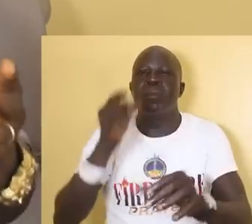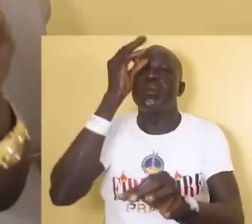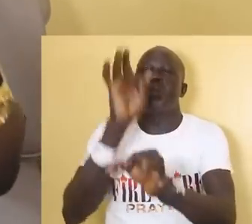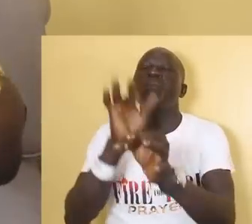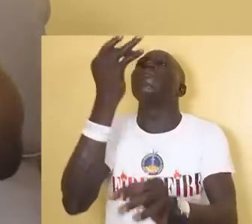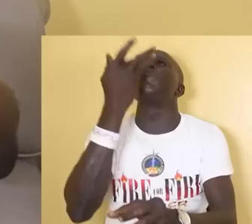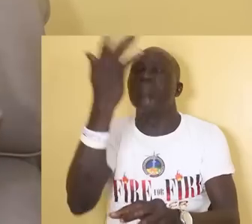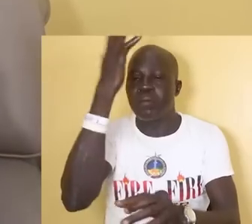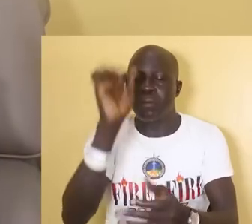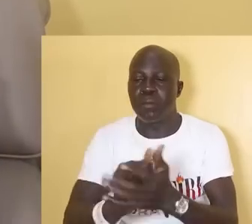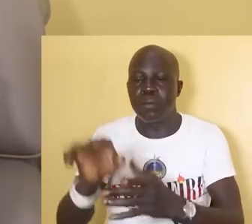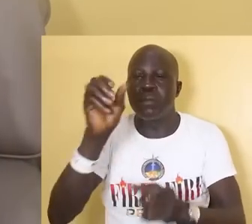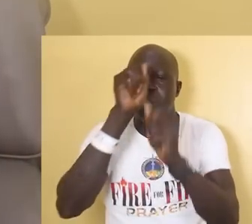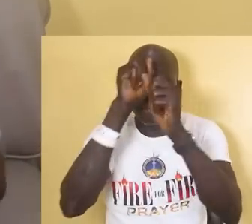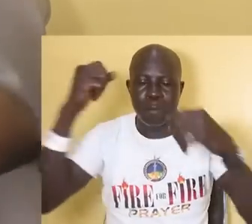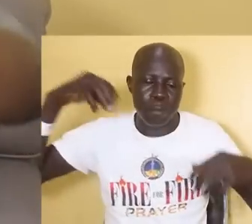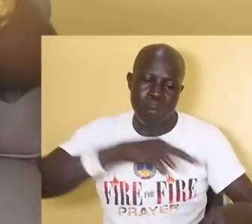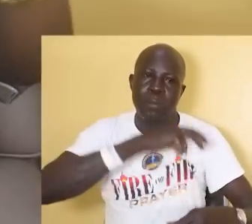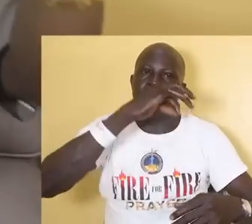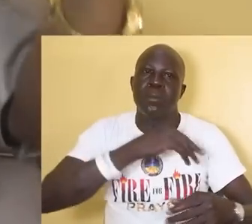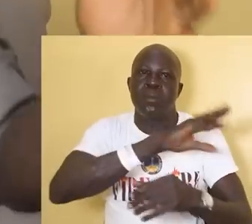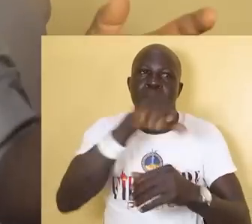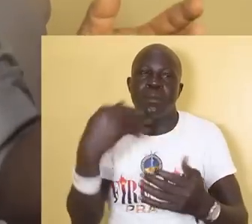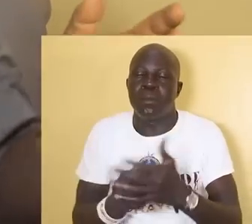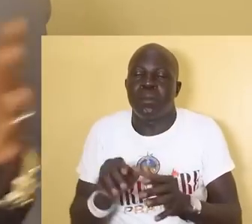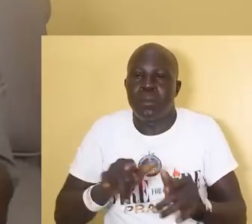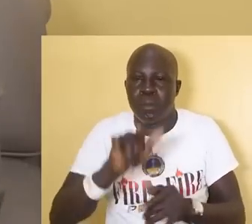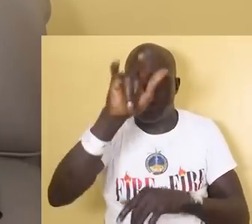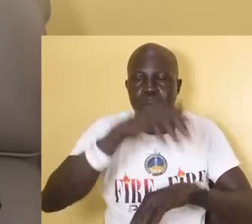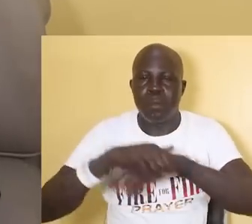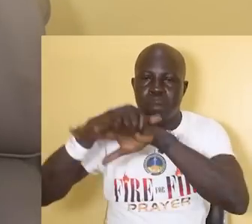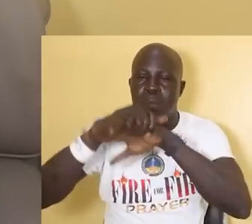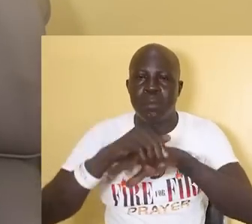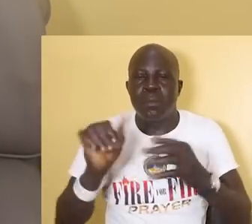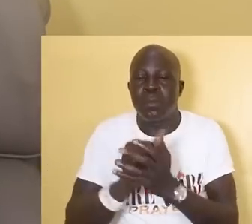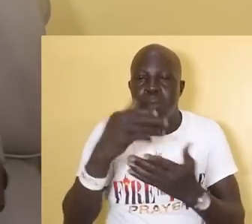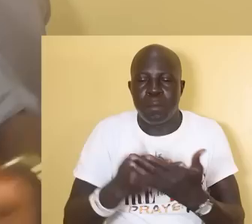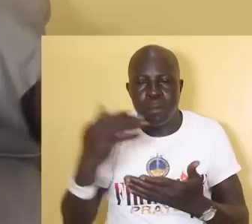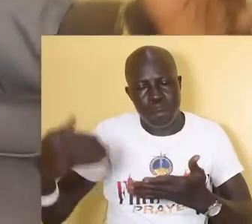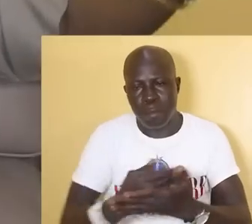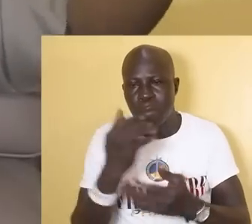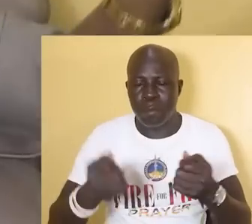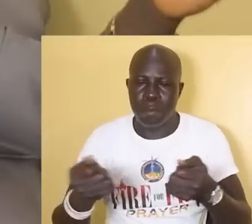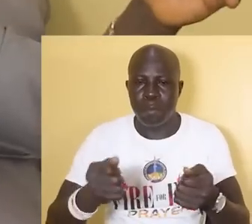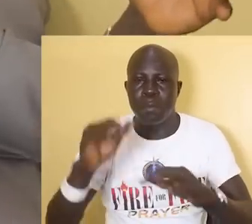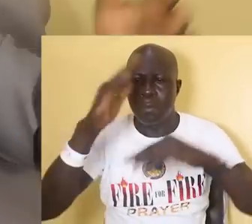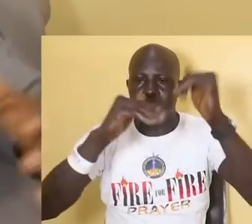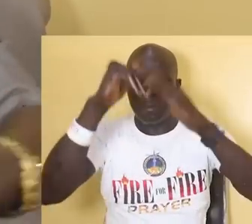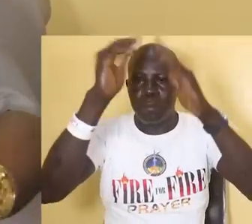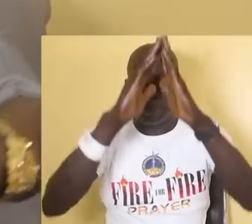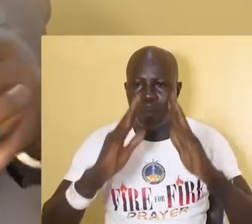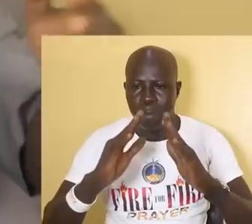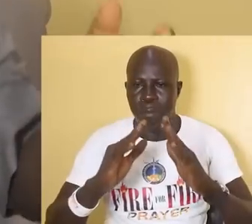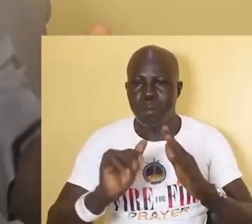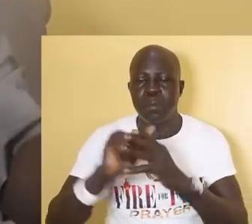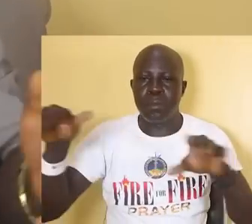favor. Door of privilege. Door of traveling abroad. Door of buying cars. For building